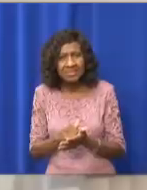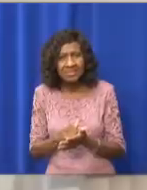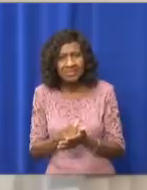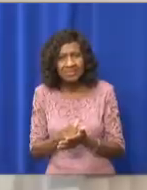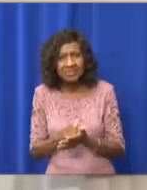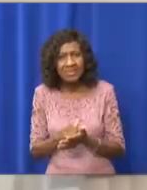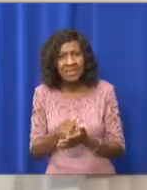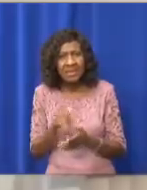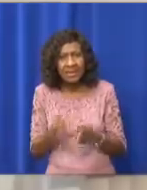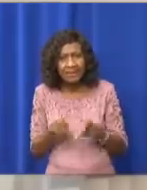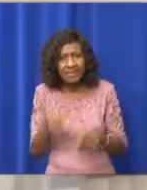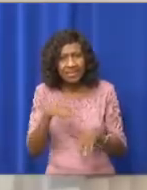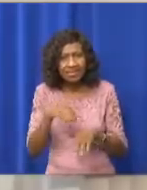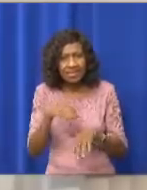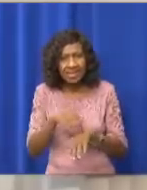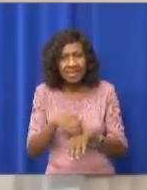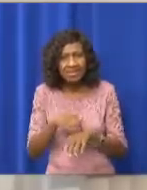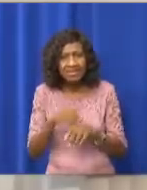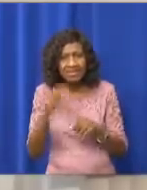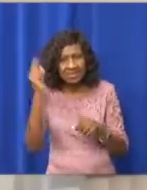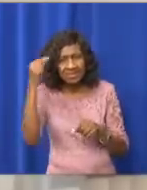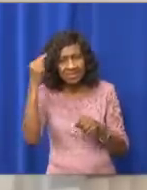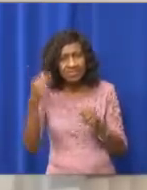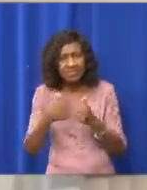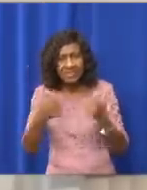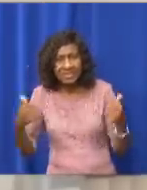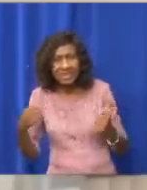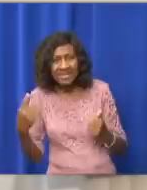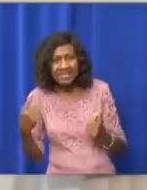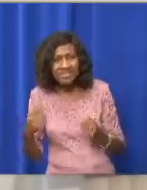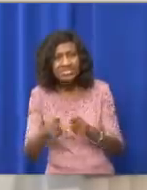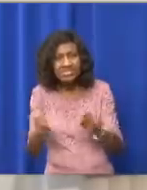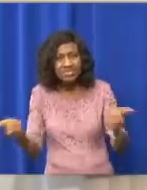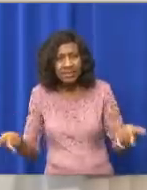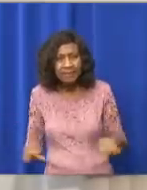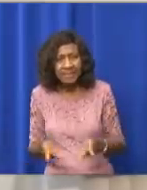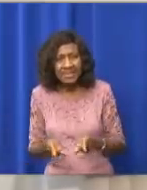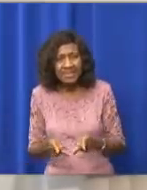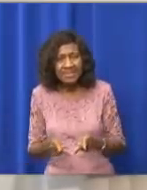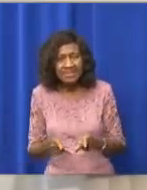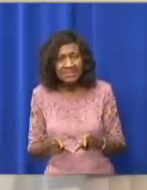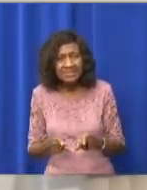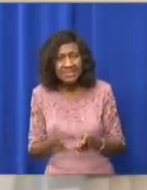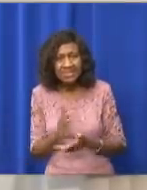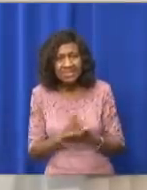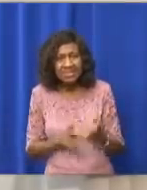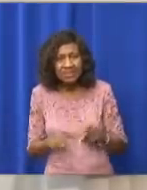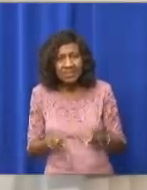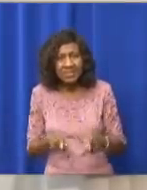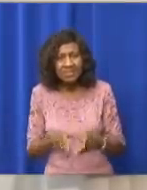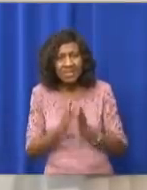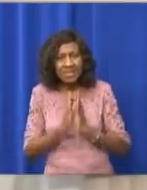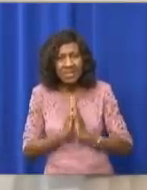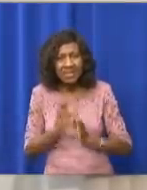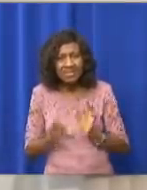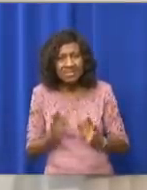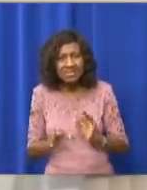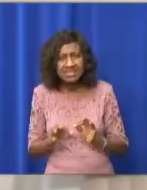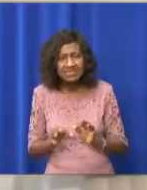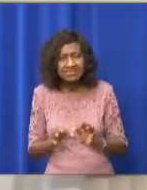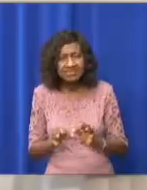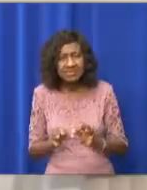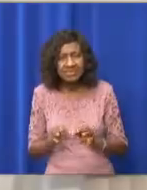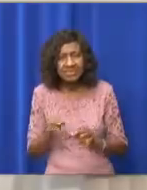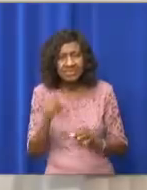government isolation facility, a question coming in from the public asking, is there any way that you would consider,